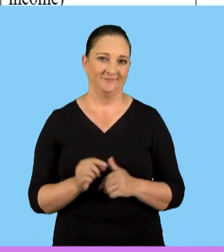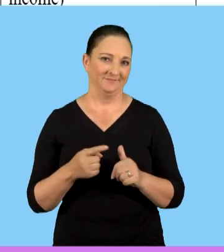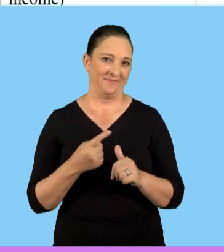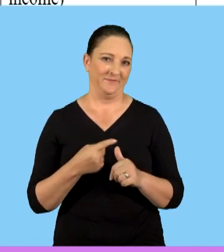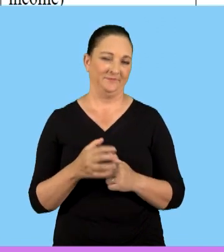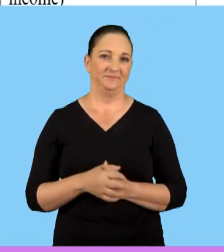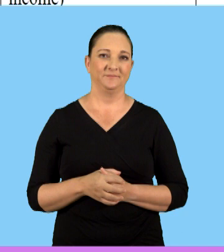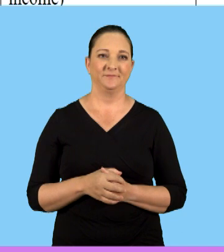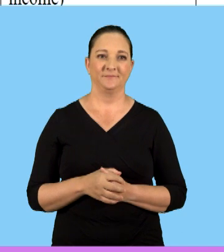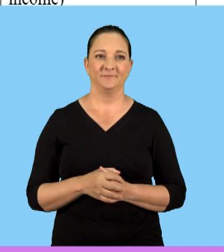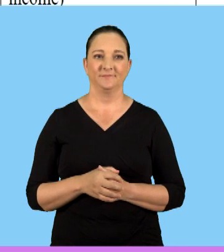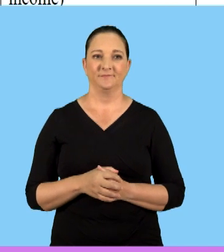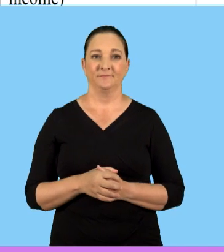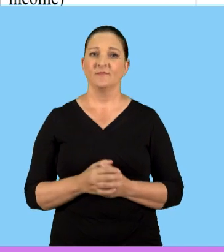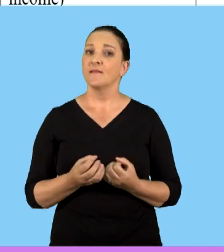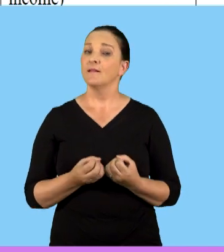16,122 Rand.